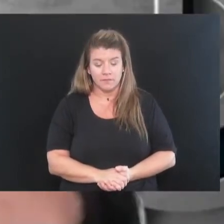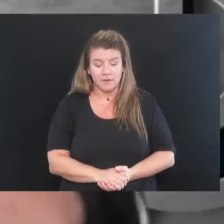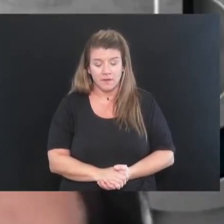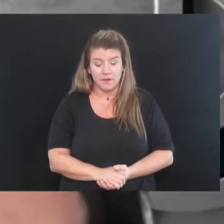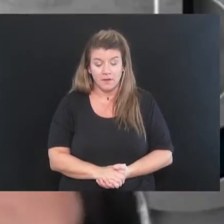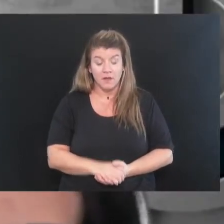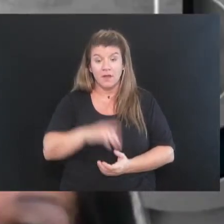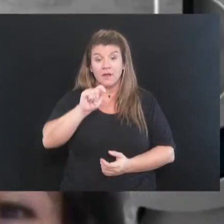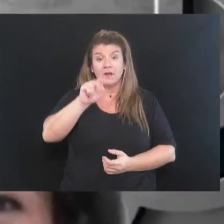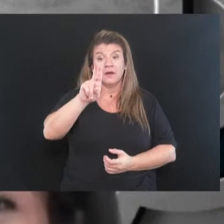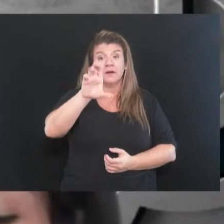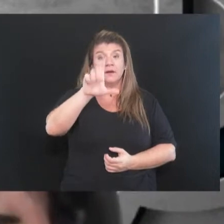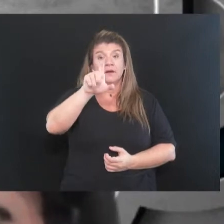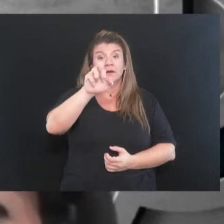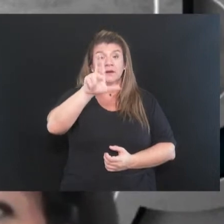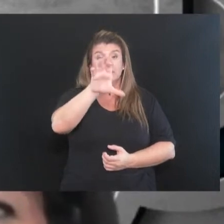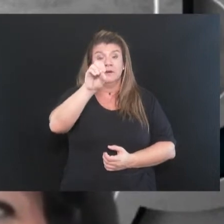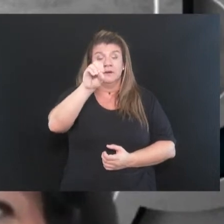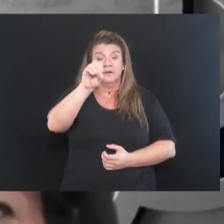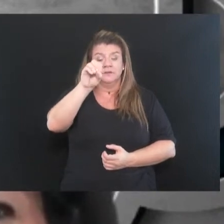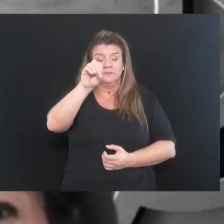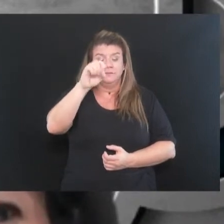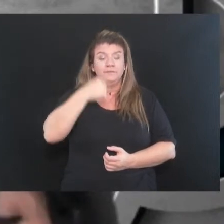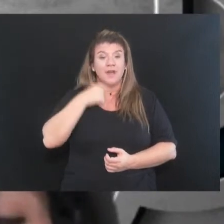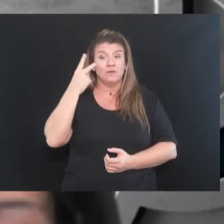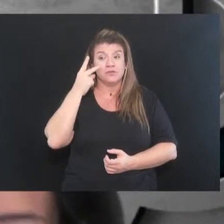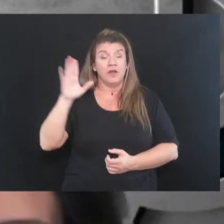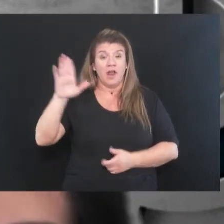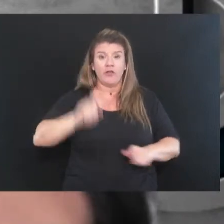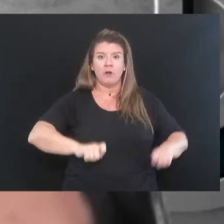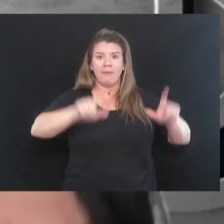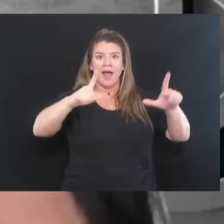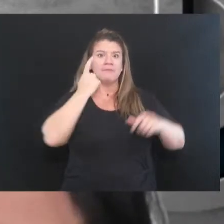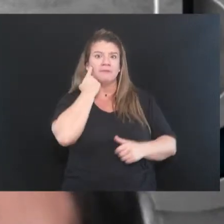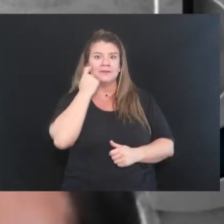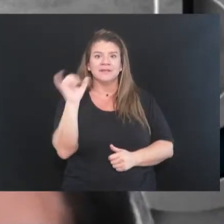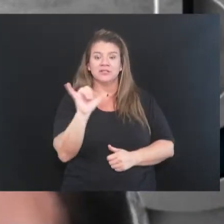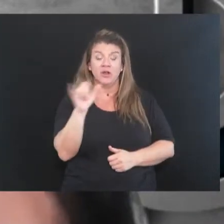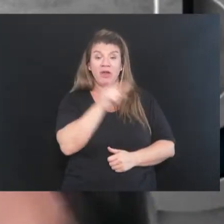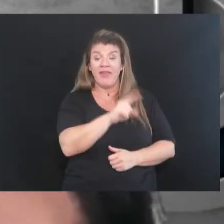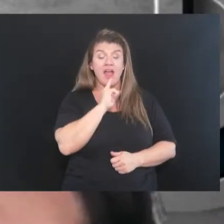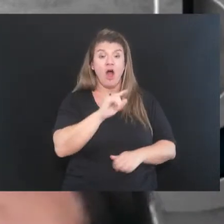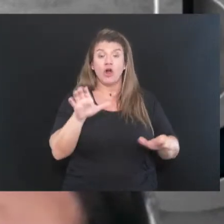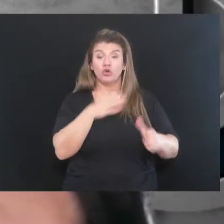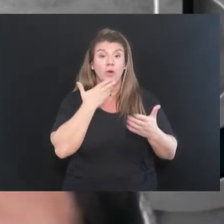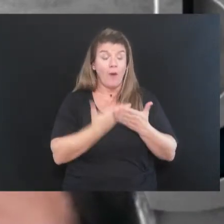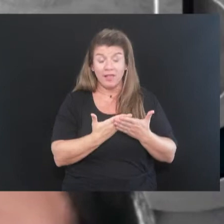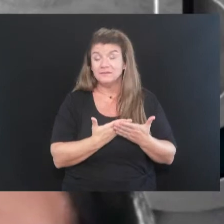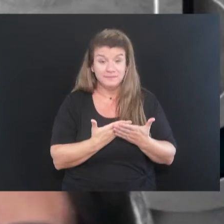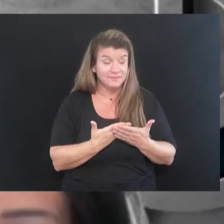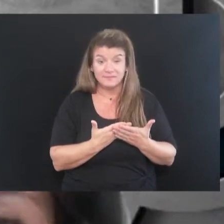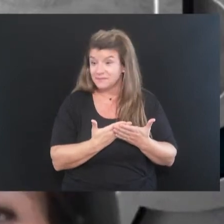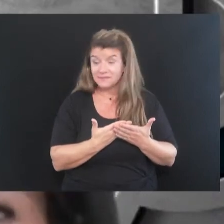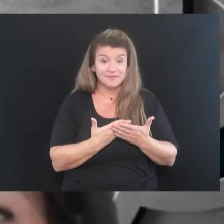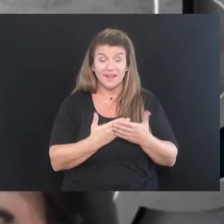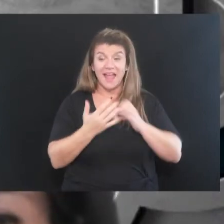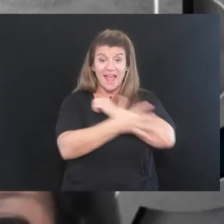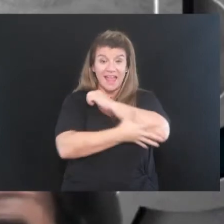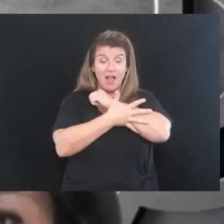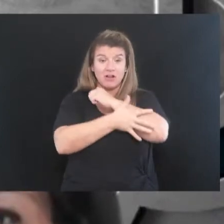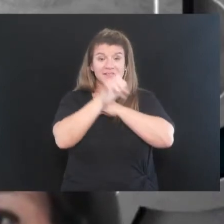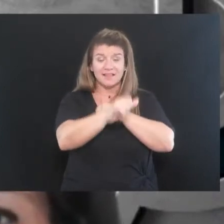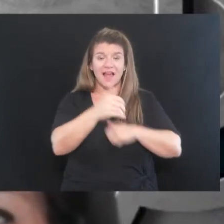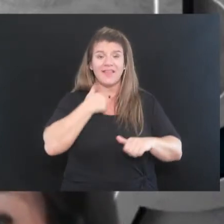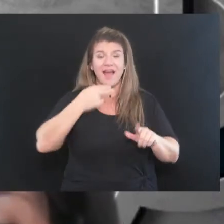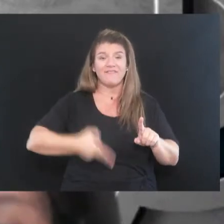Tucker County, I was looking at their map as well, and they are doing well, Paul, and counties like that have